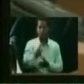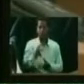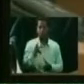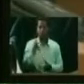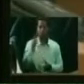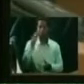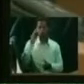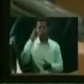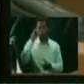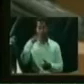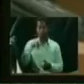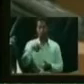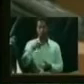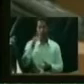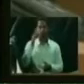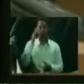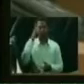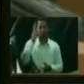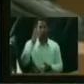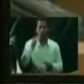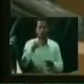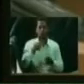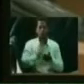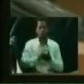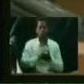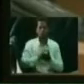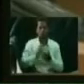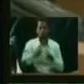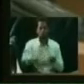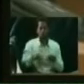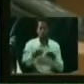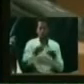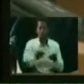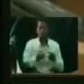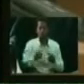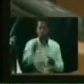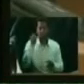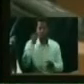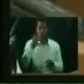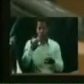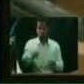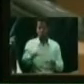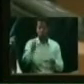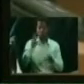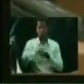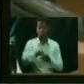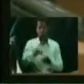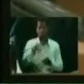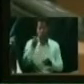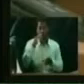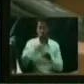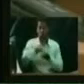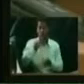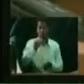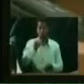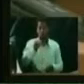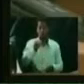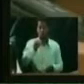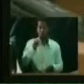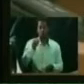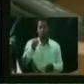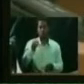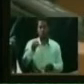check potentially for. And to me, it would be the right thing to do. If you all want to vote not to do it, no, that's not paying your